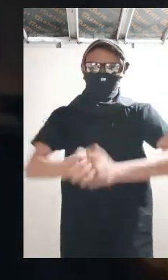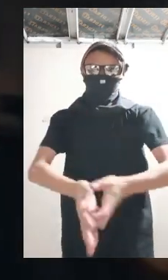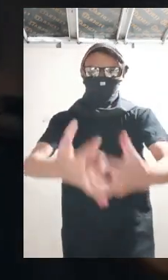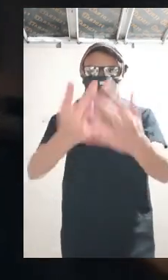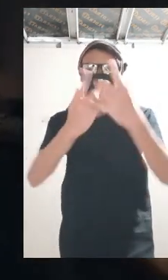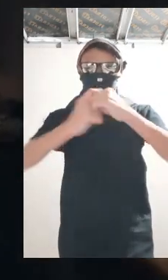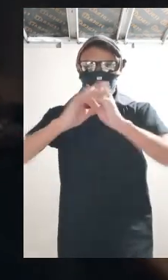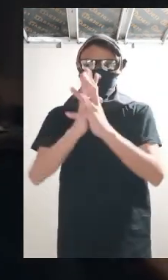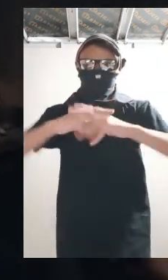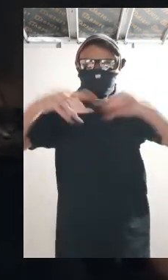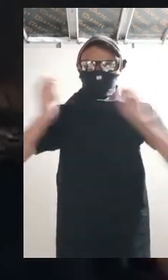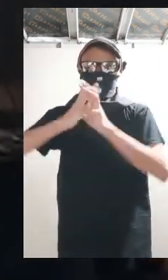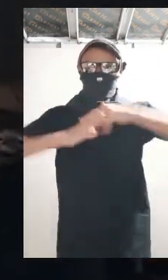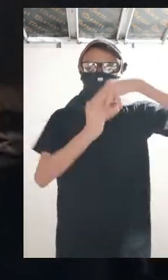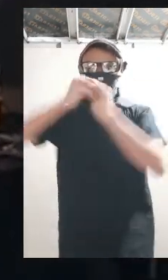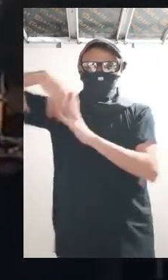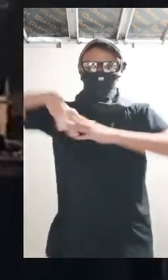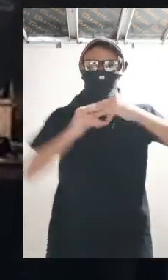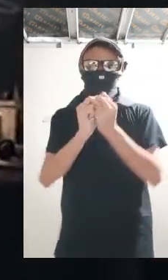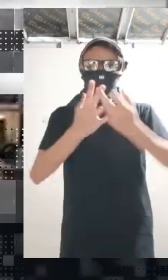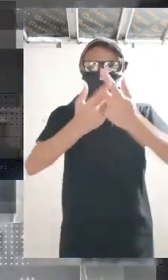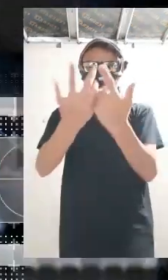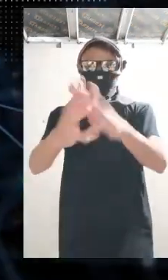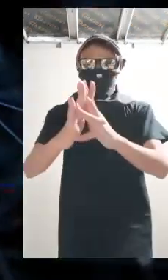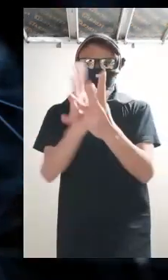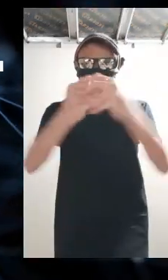continuously monitored to ensure they remain effective.